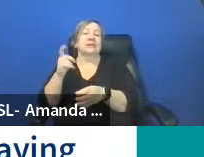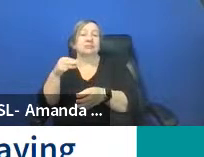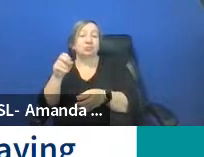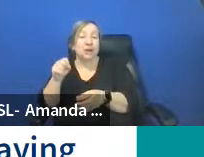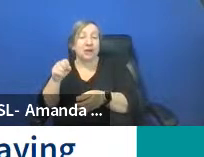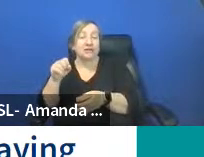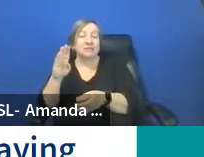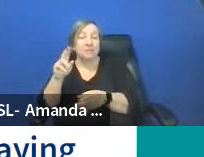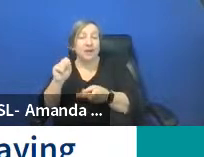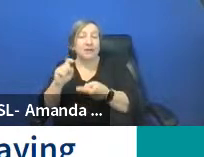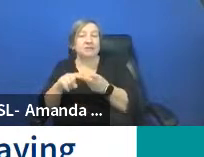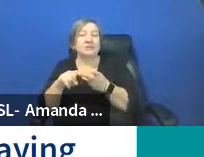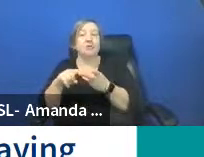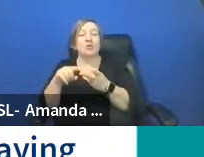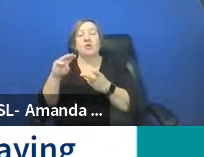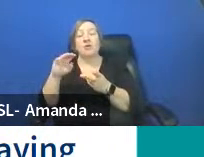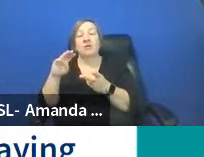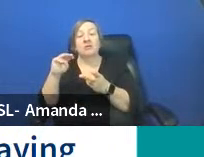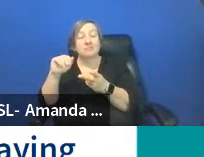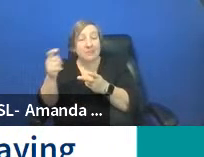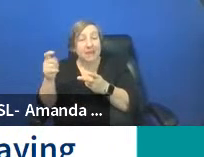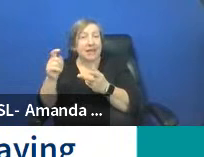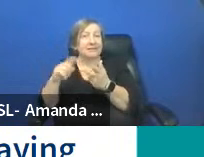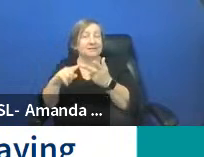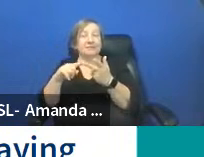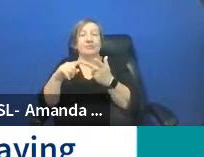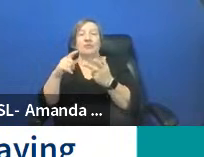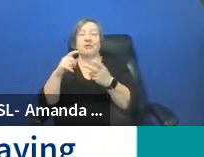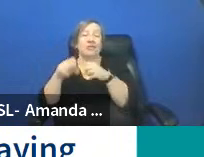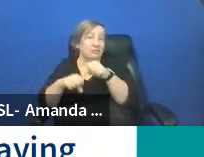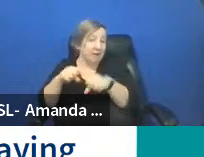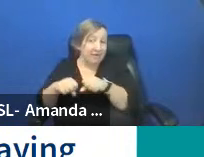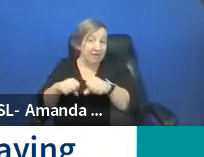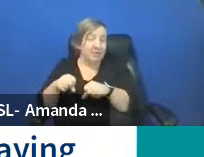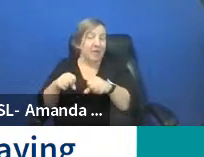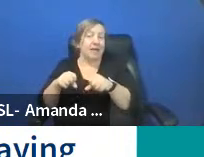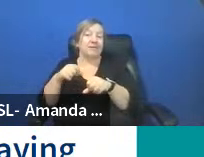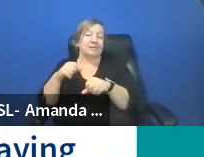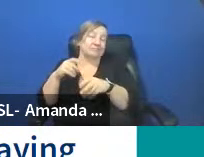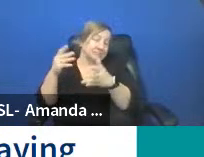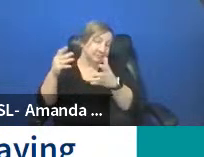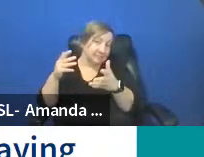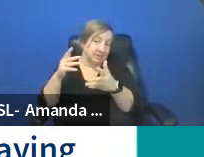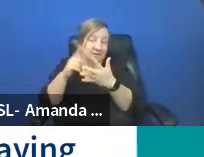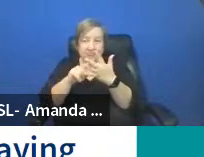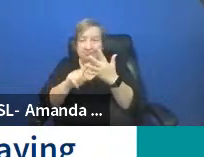they carpool, or they ride their bike across the bridge.